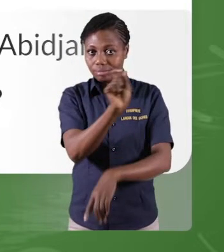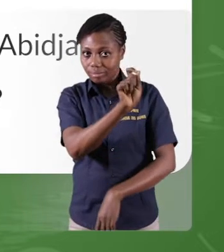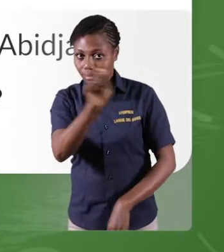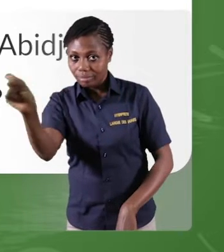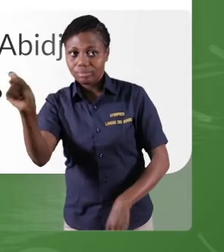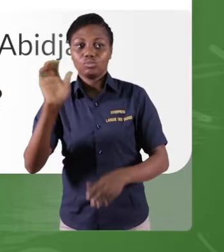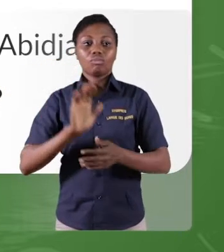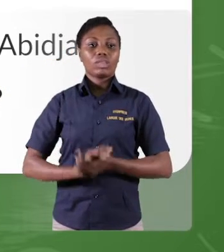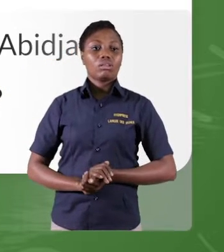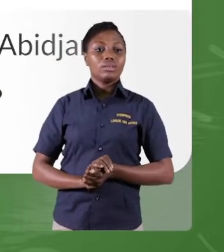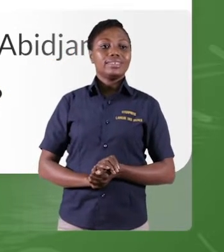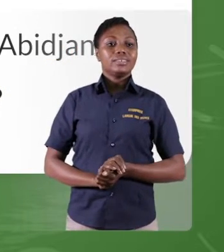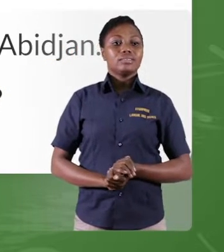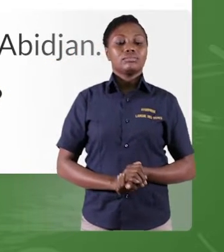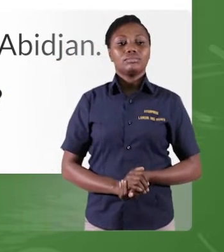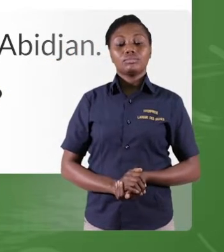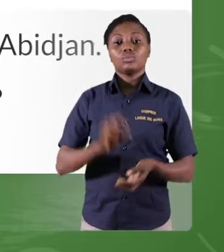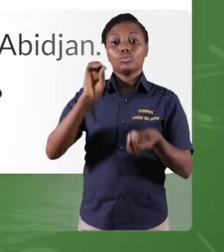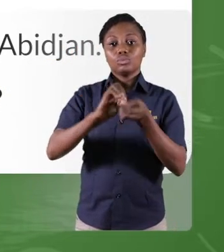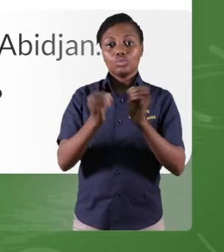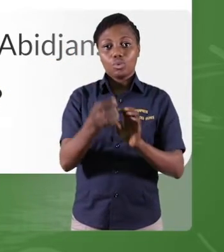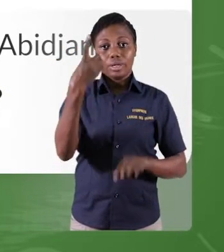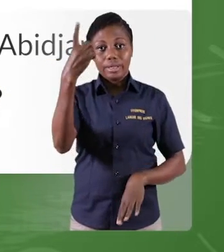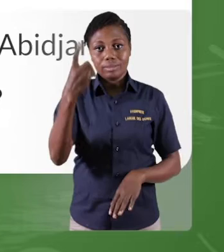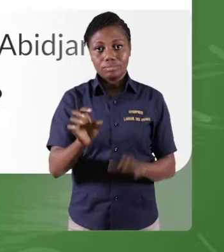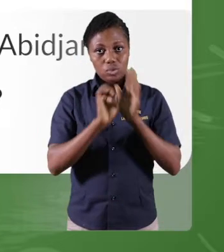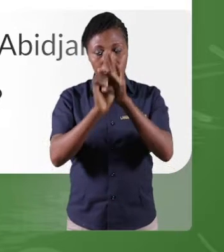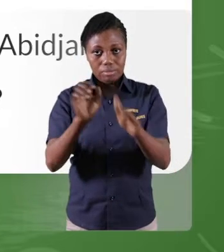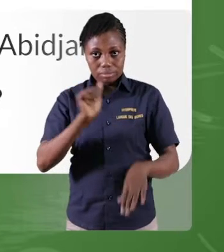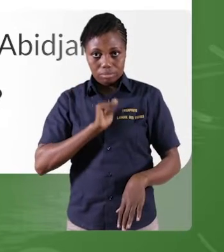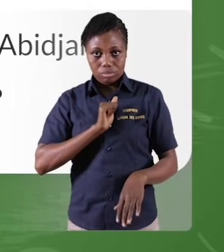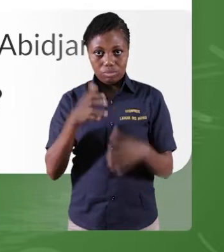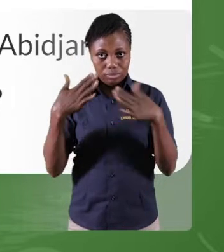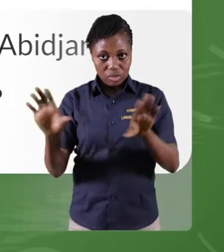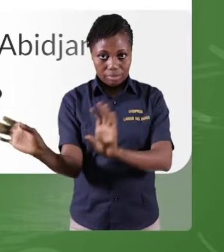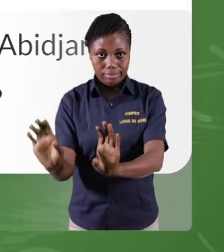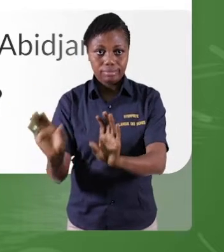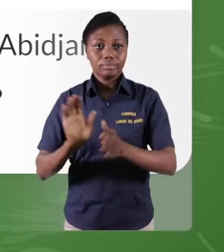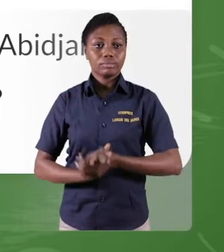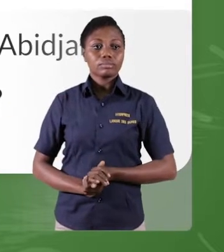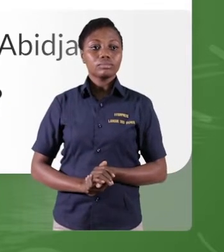in 1970. In 1970. So what is the correct answer?